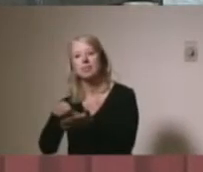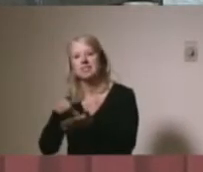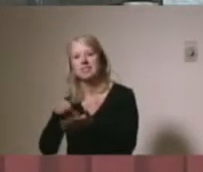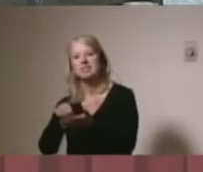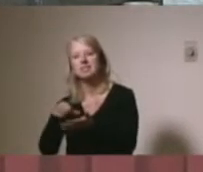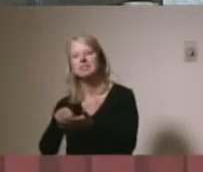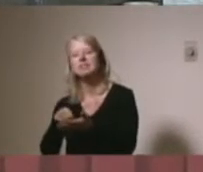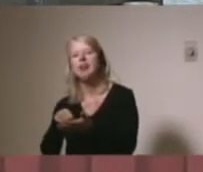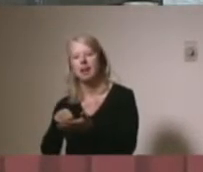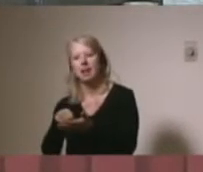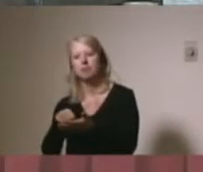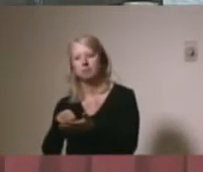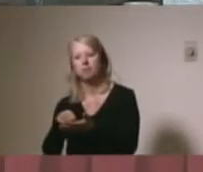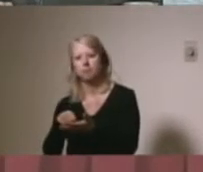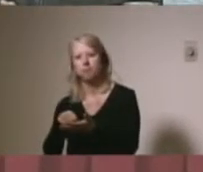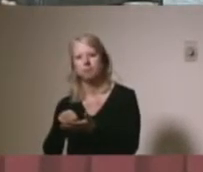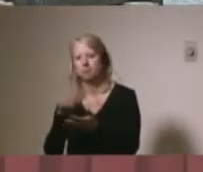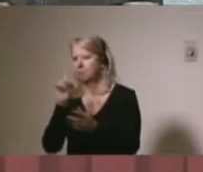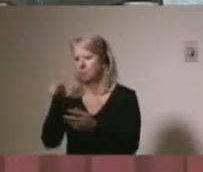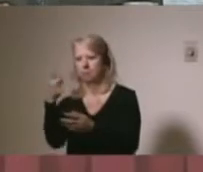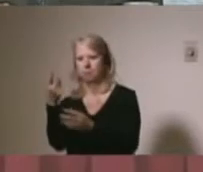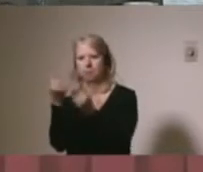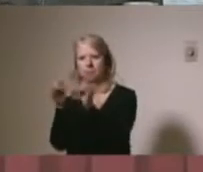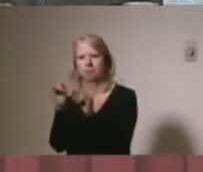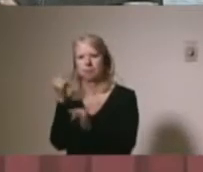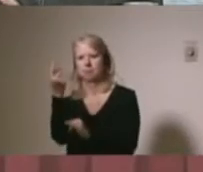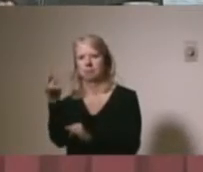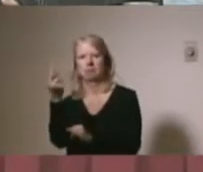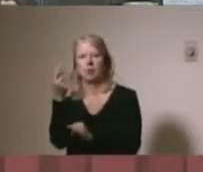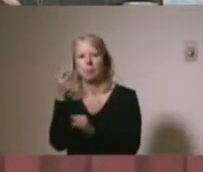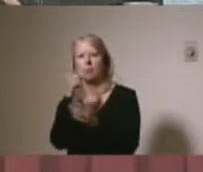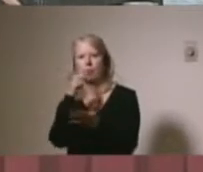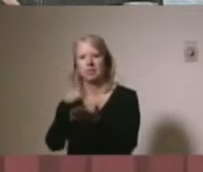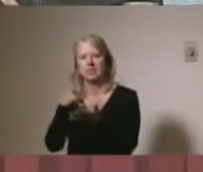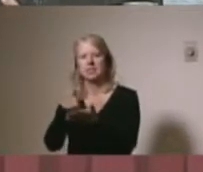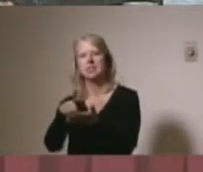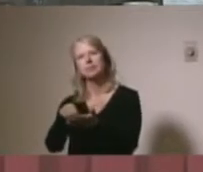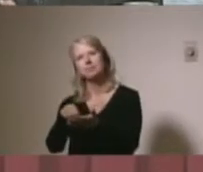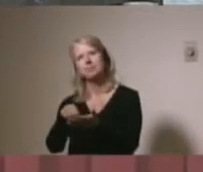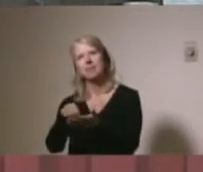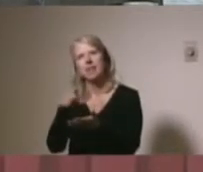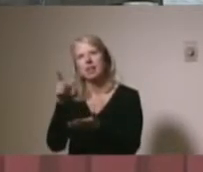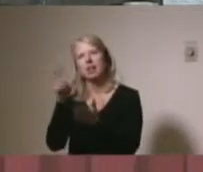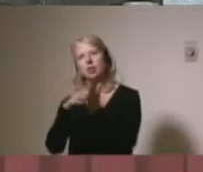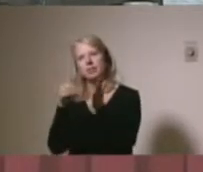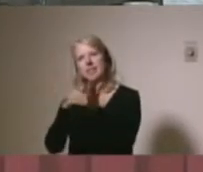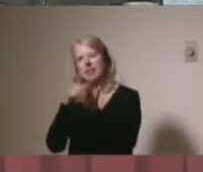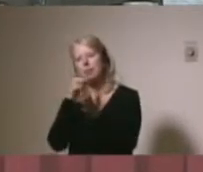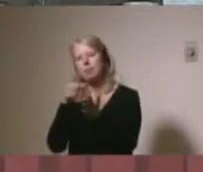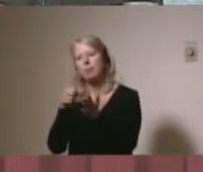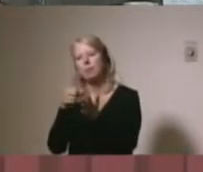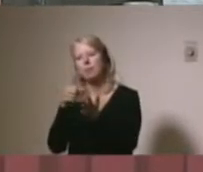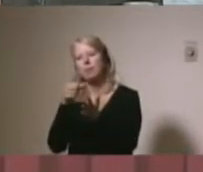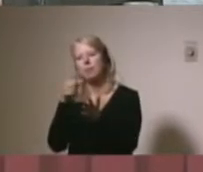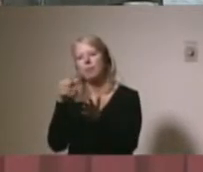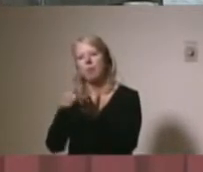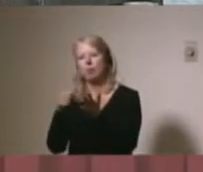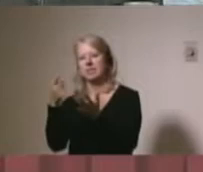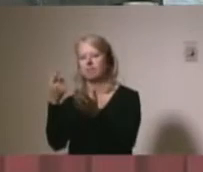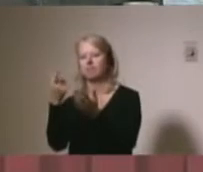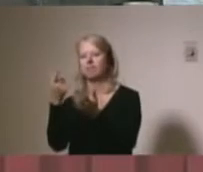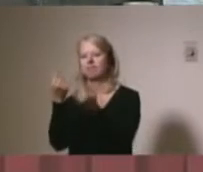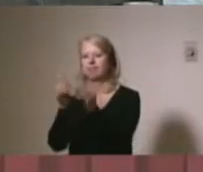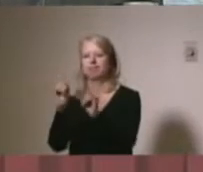just act, the New Zealand Post to live on its